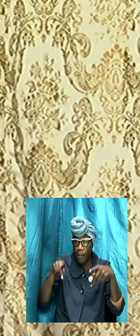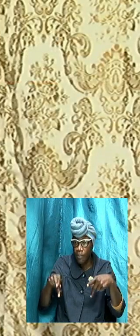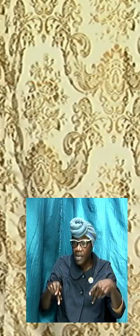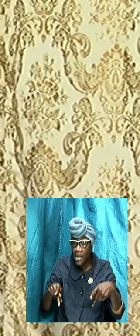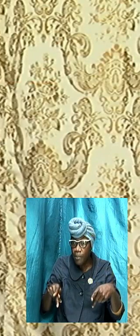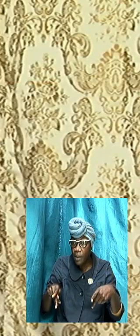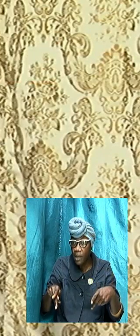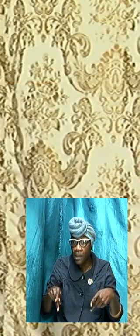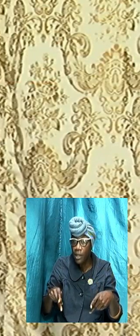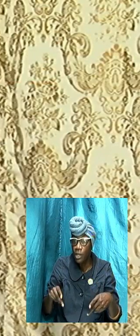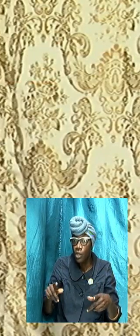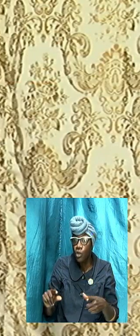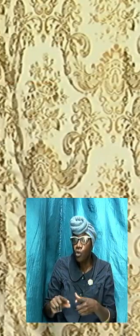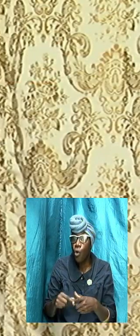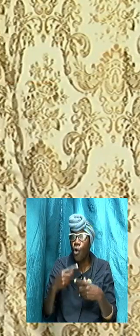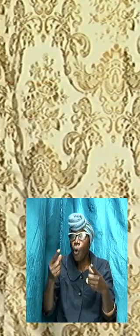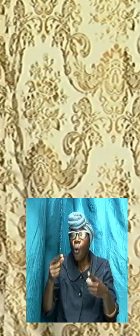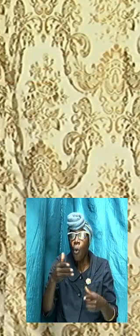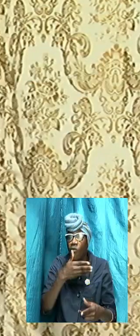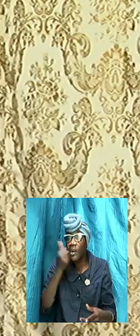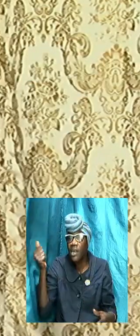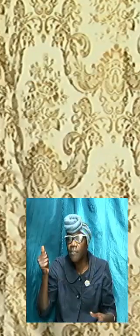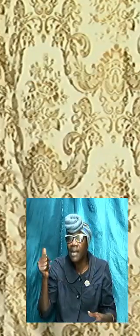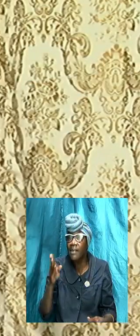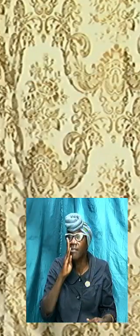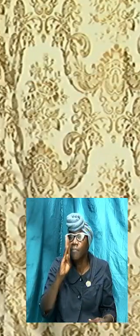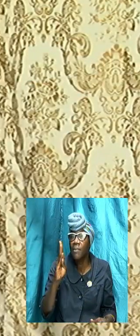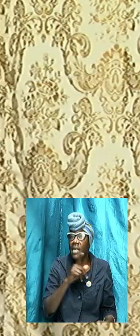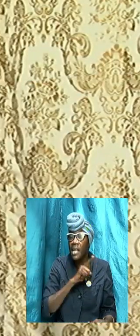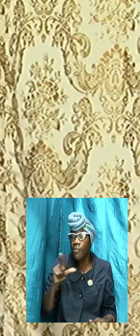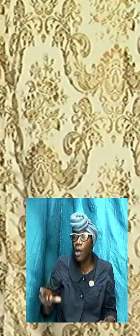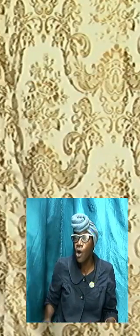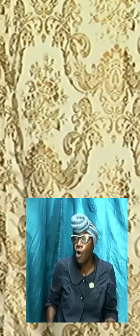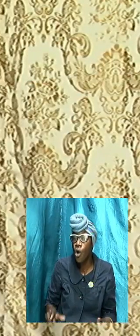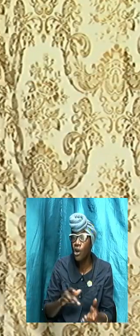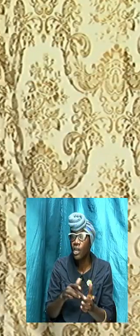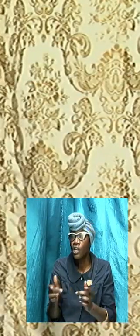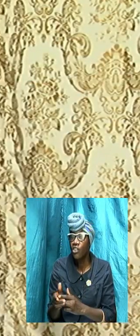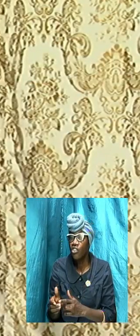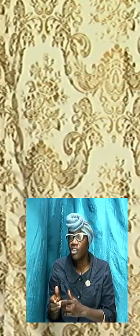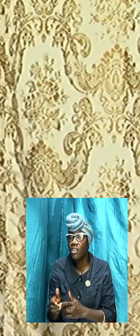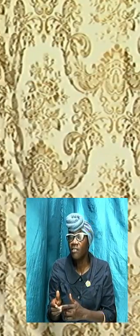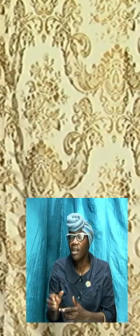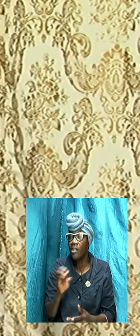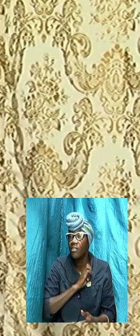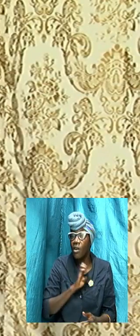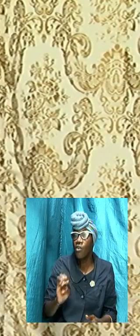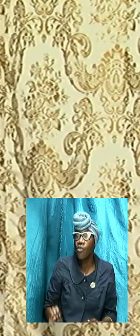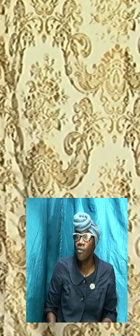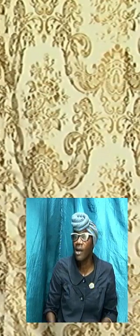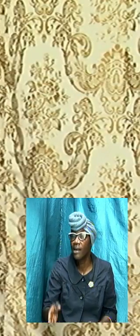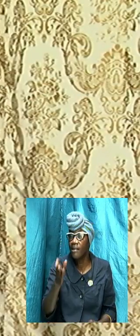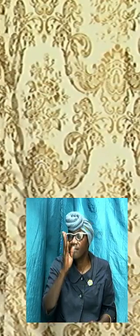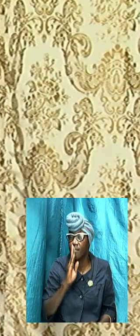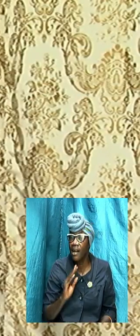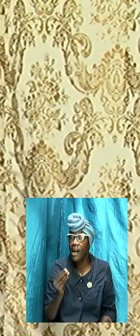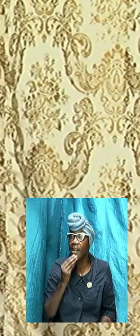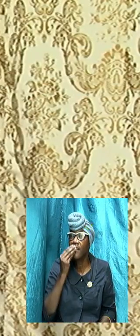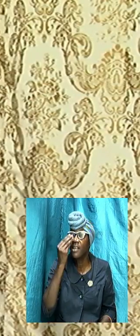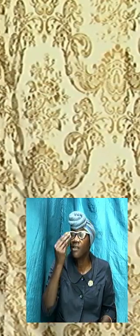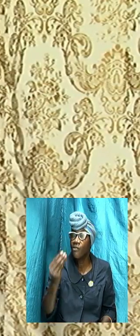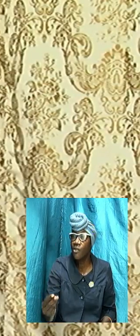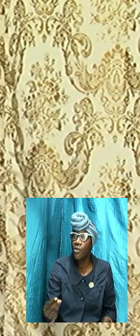the best that they can be in the Lord Jesus Christ. Amen. God is going to give you an